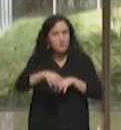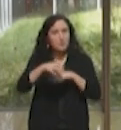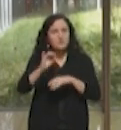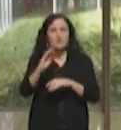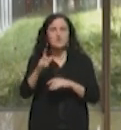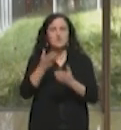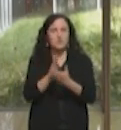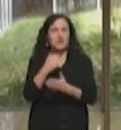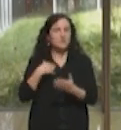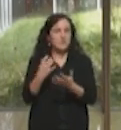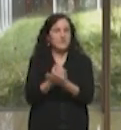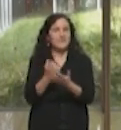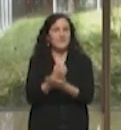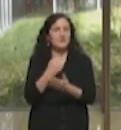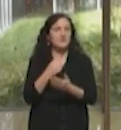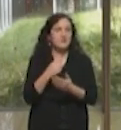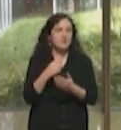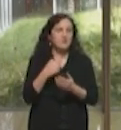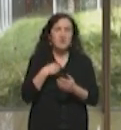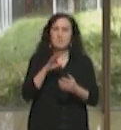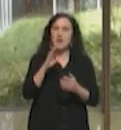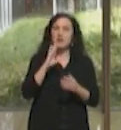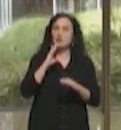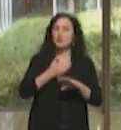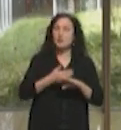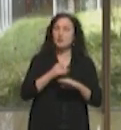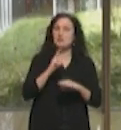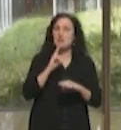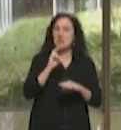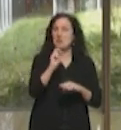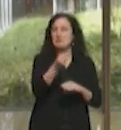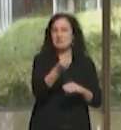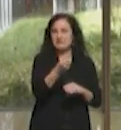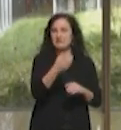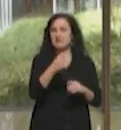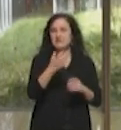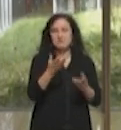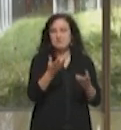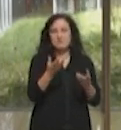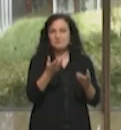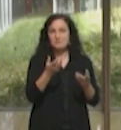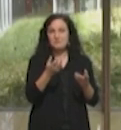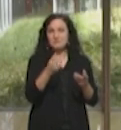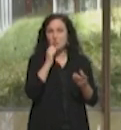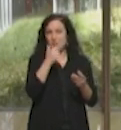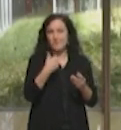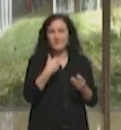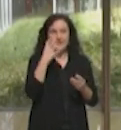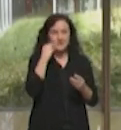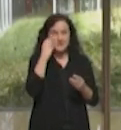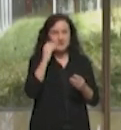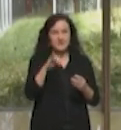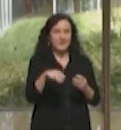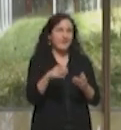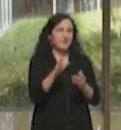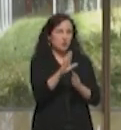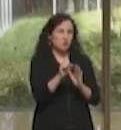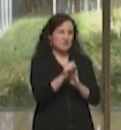that my 30-something-year-old daughter does not have if she lived in a different state than ours or the state she lives